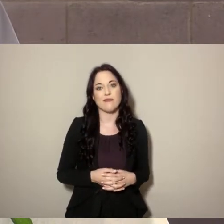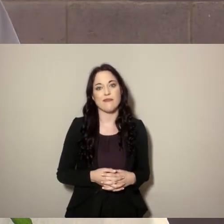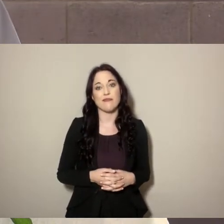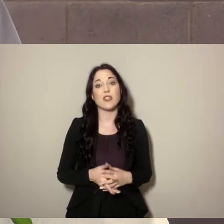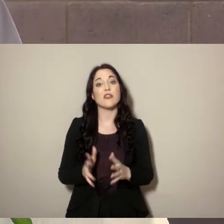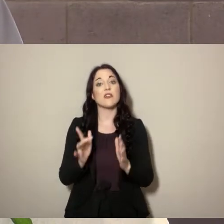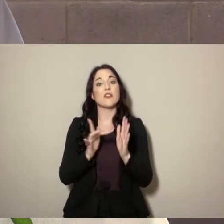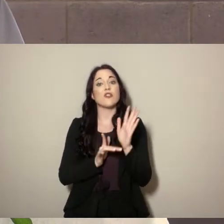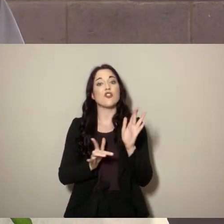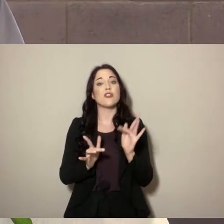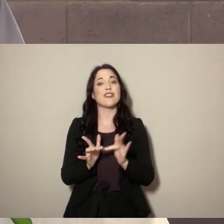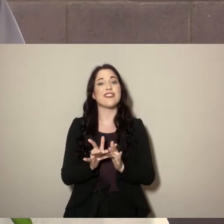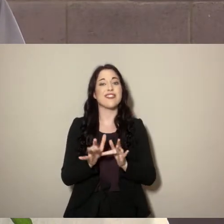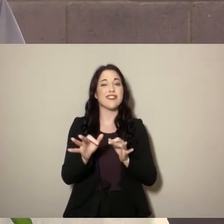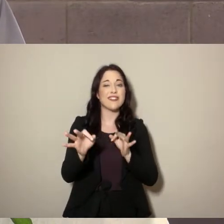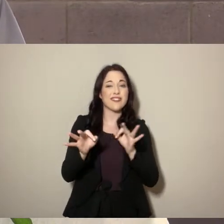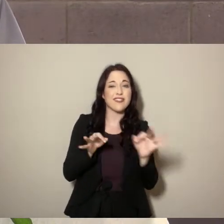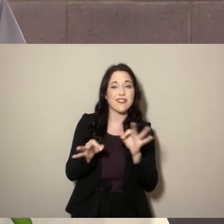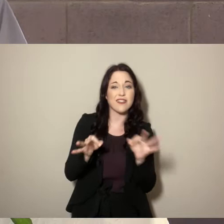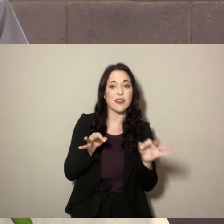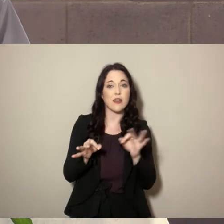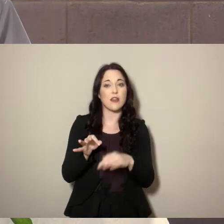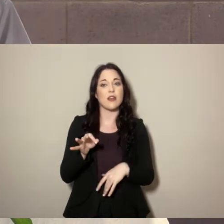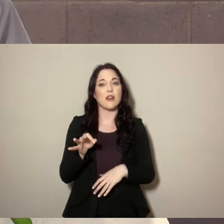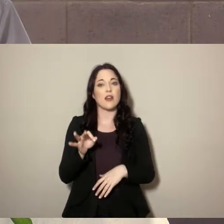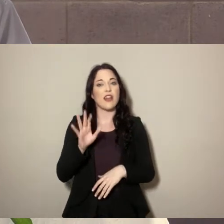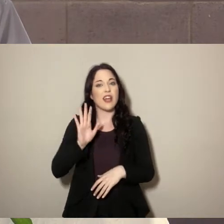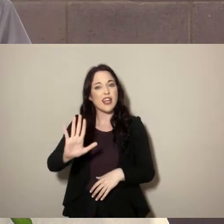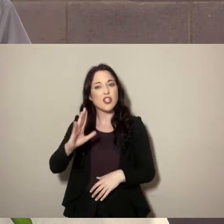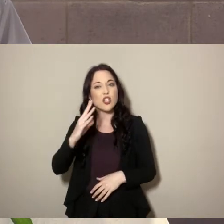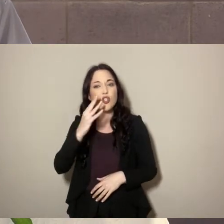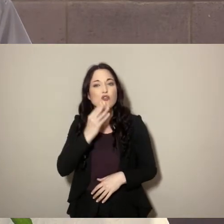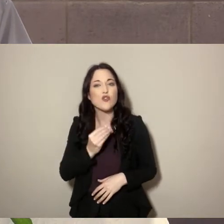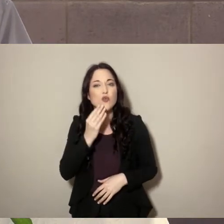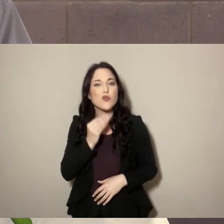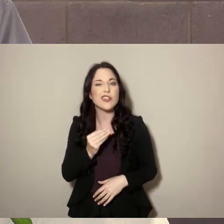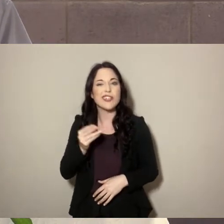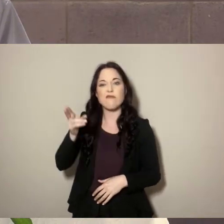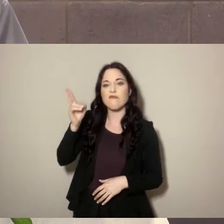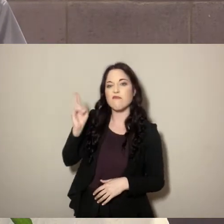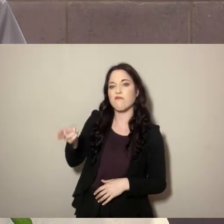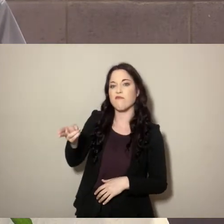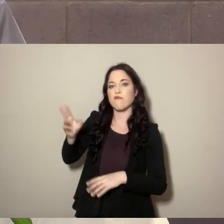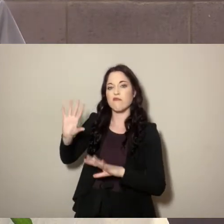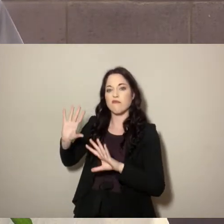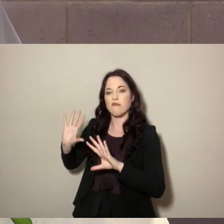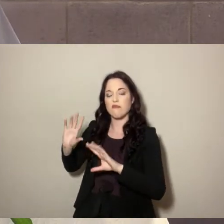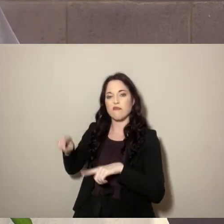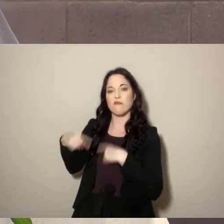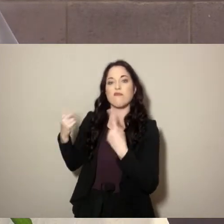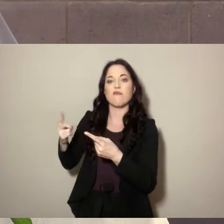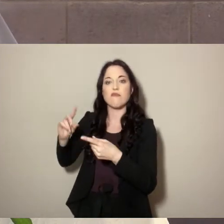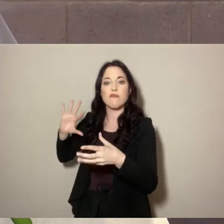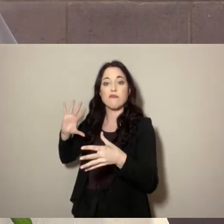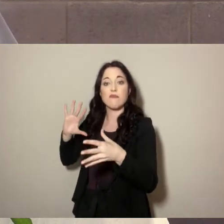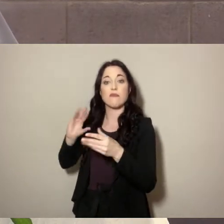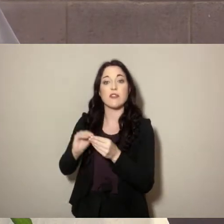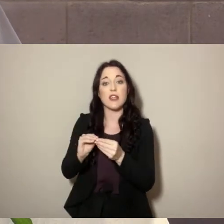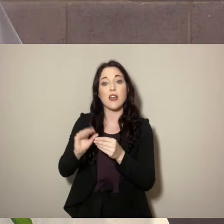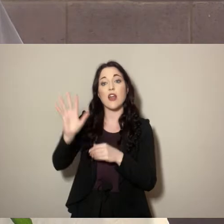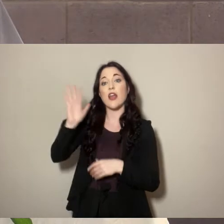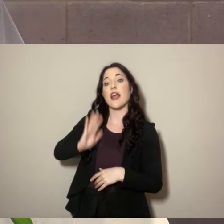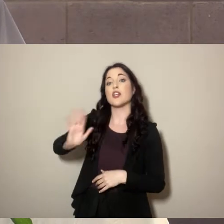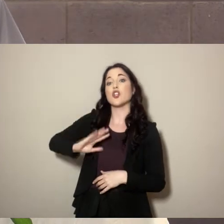Jesus draws on his Jewish heritage in telling this story. In ancient Jewish teachings,